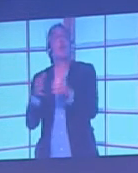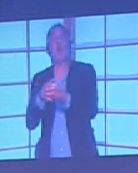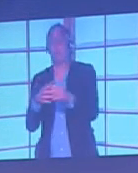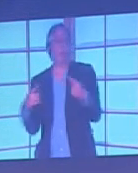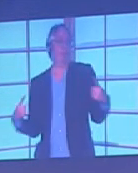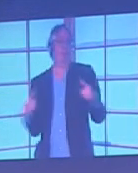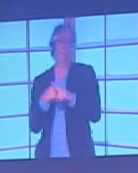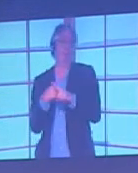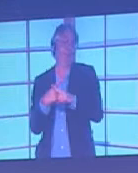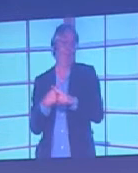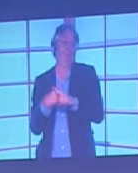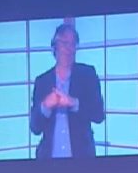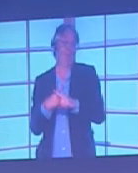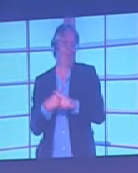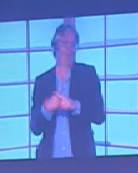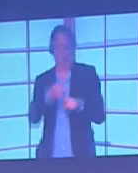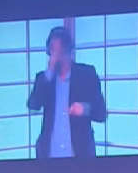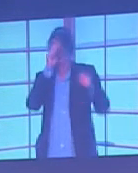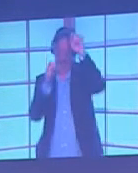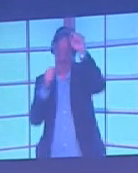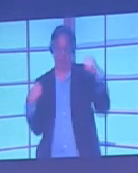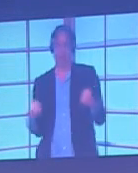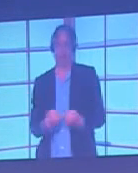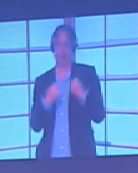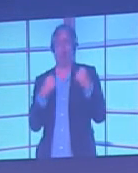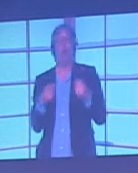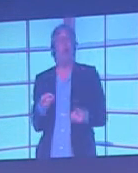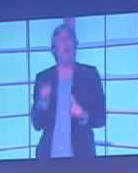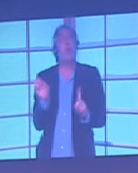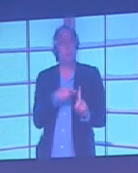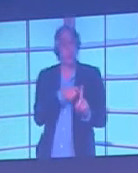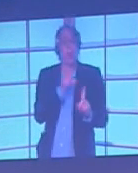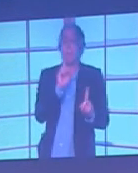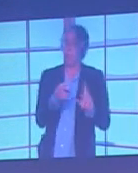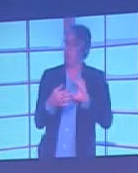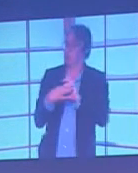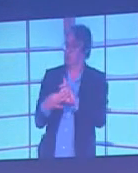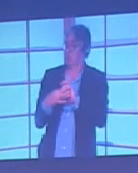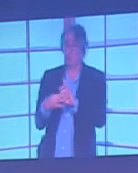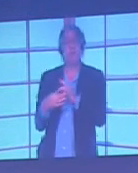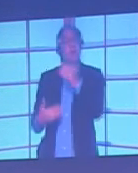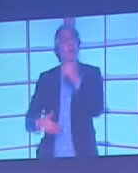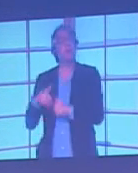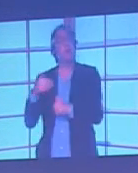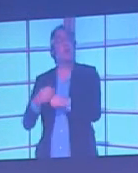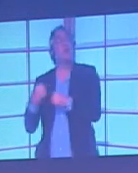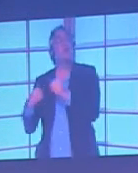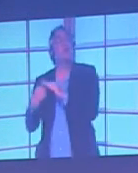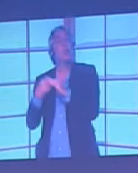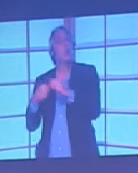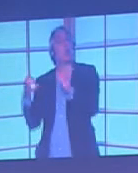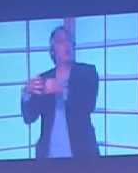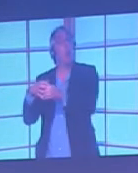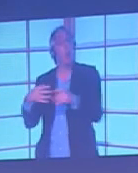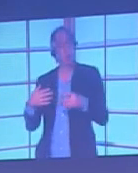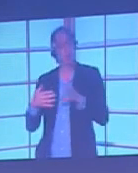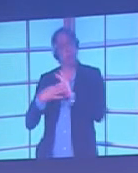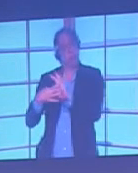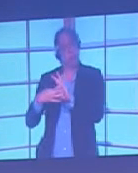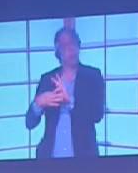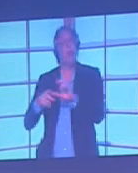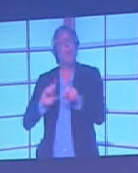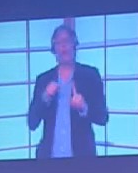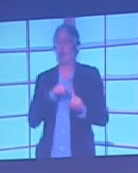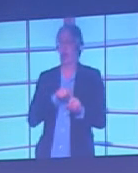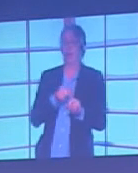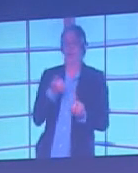of interest. Of course, they must have a good working relationship with the disabled supporters group, but they should not be the